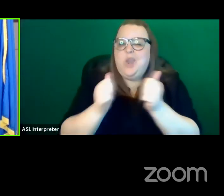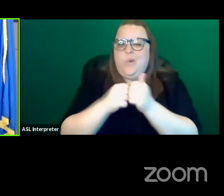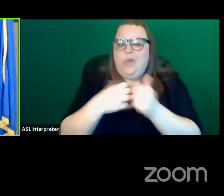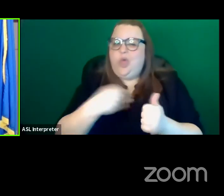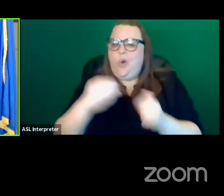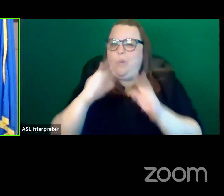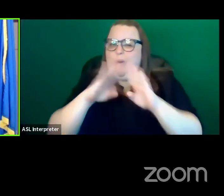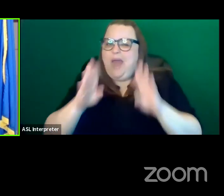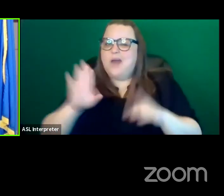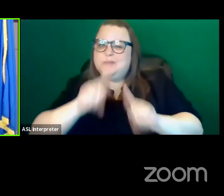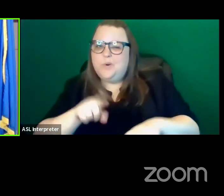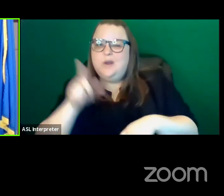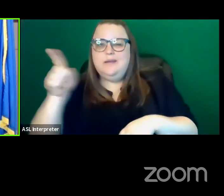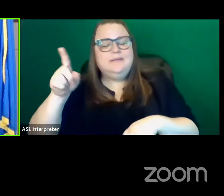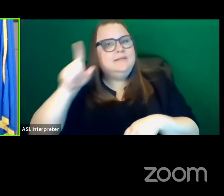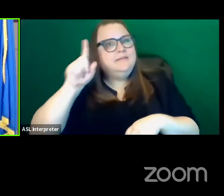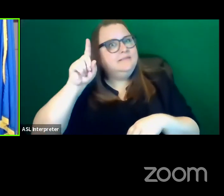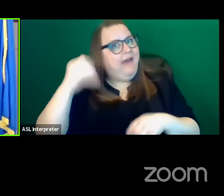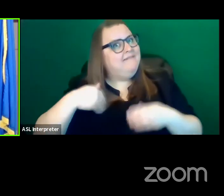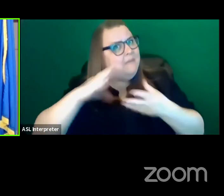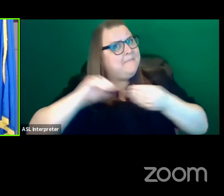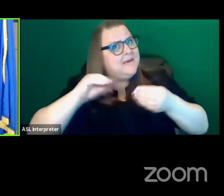must be heard by all Nevadans.